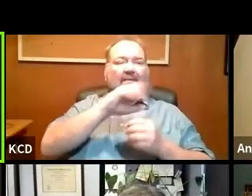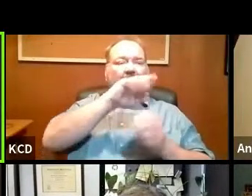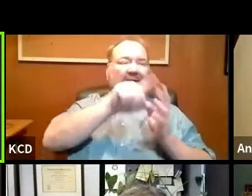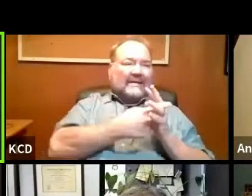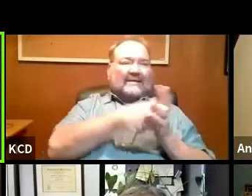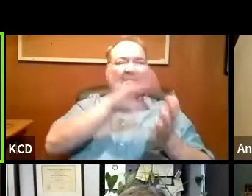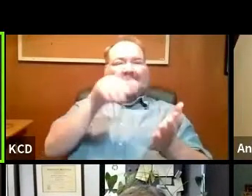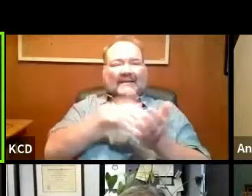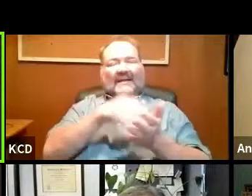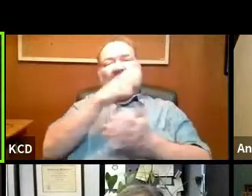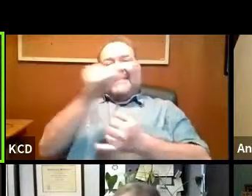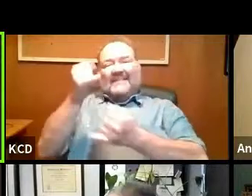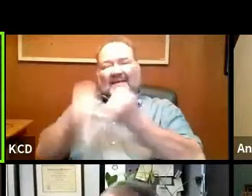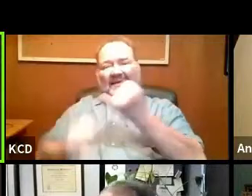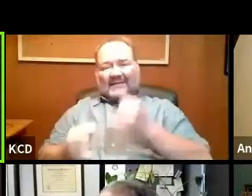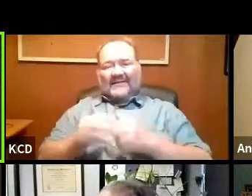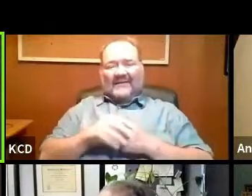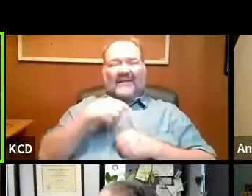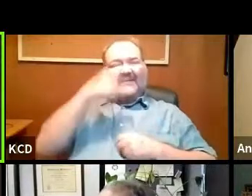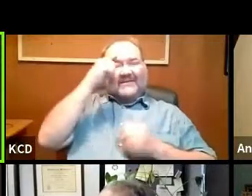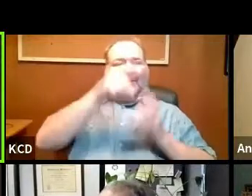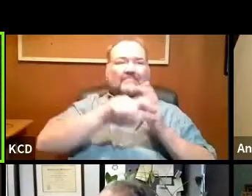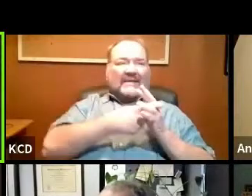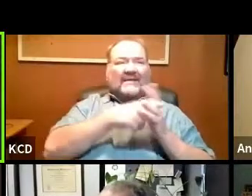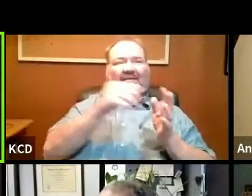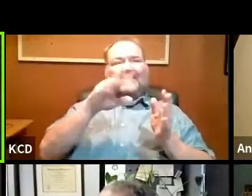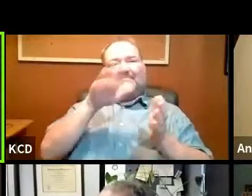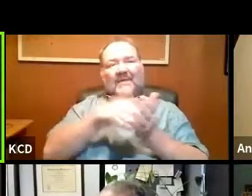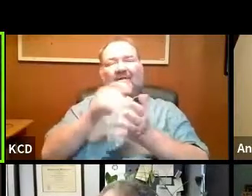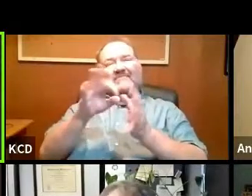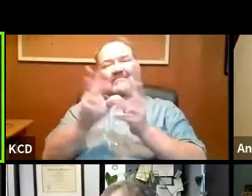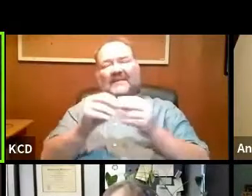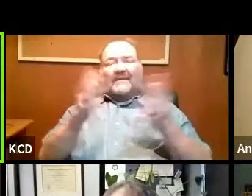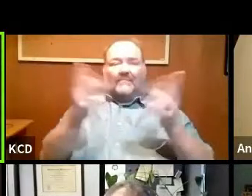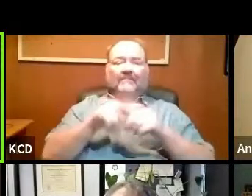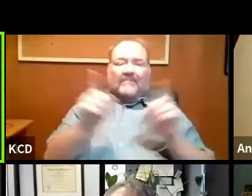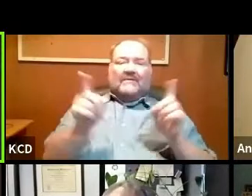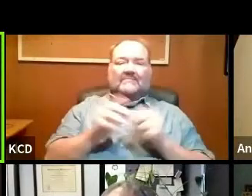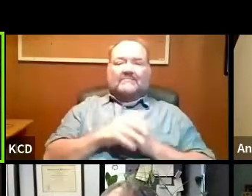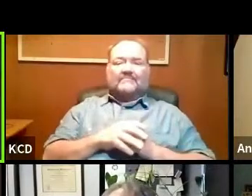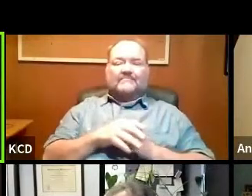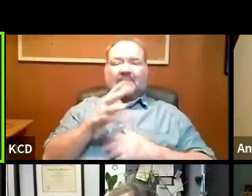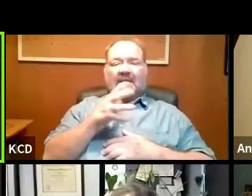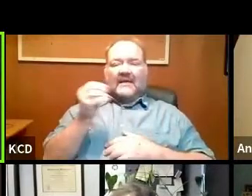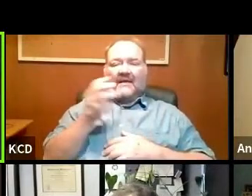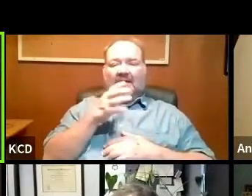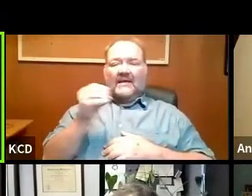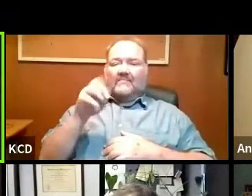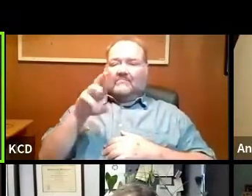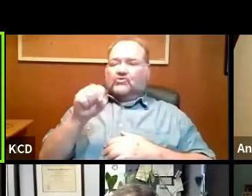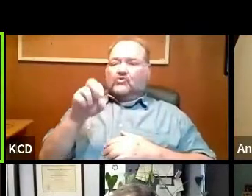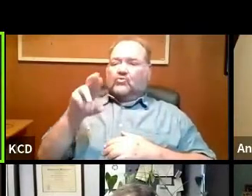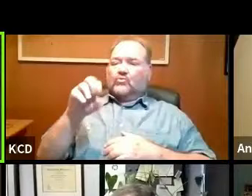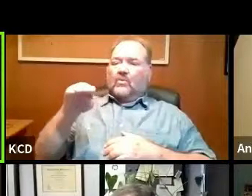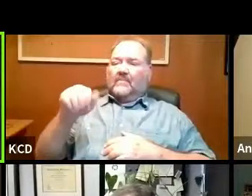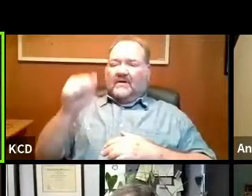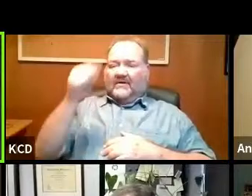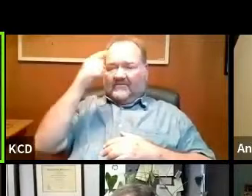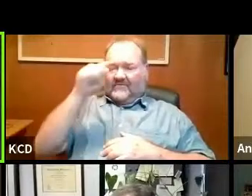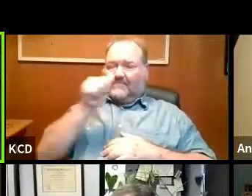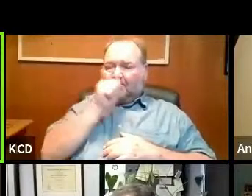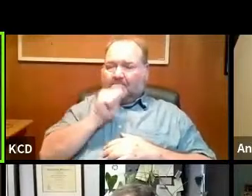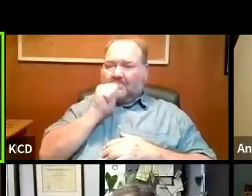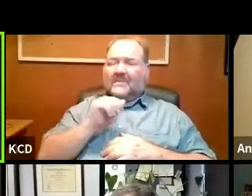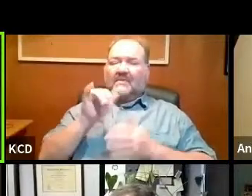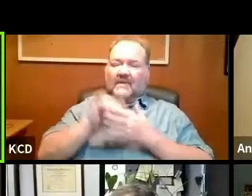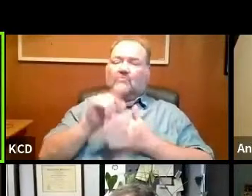the end? I think it was just the beginning and the middle of the meeting. And Ms. Roma for hanging in there. That